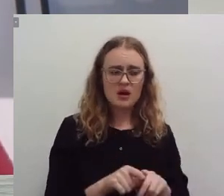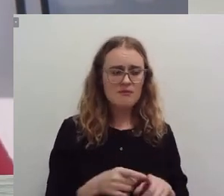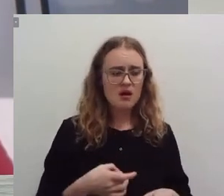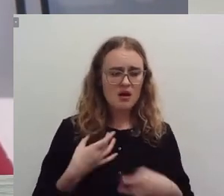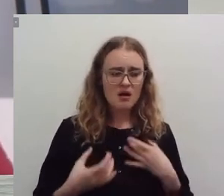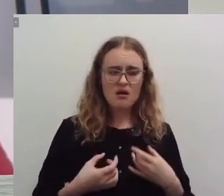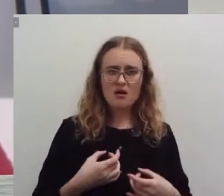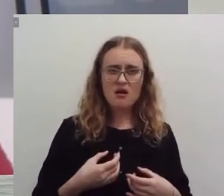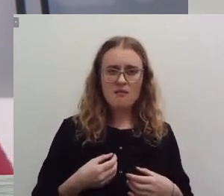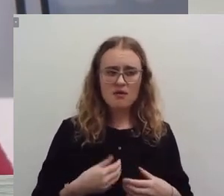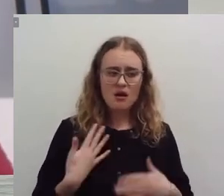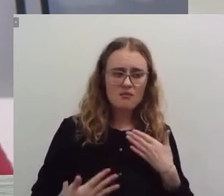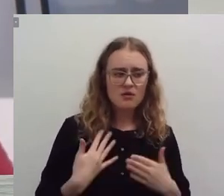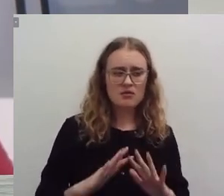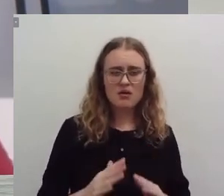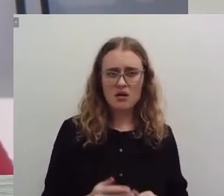Spread